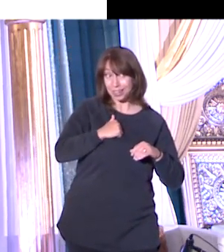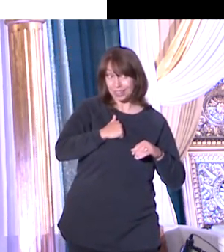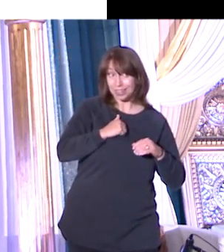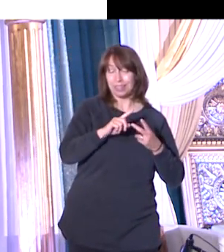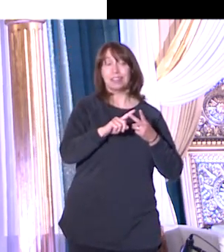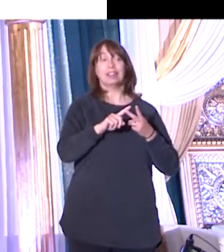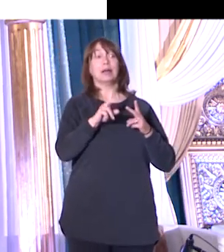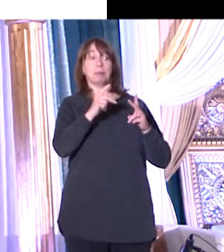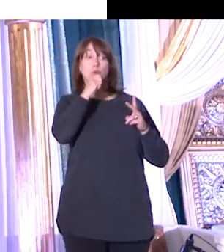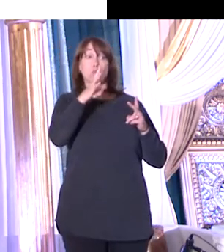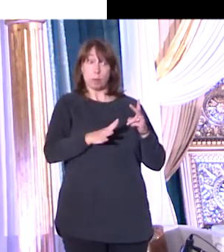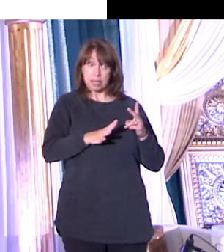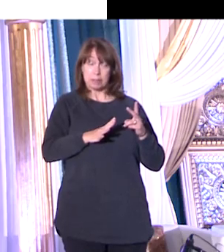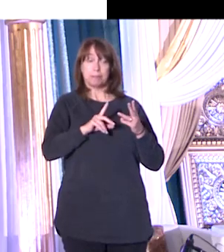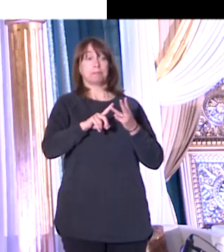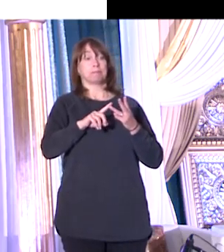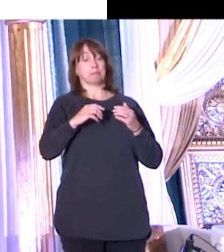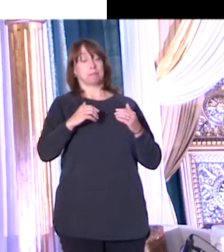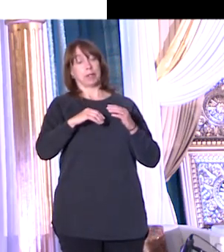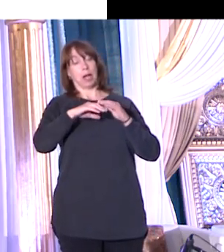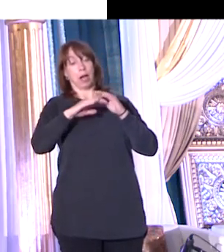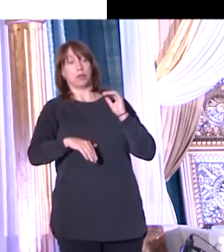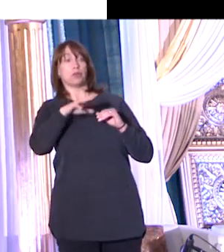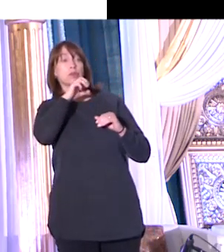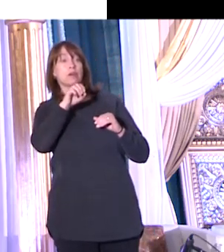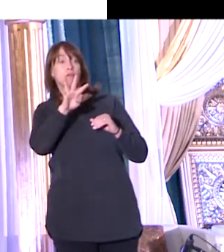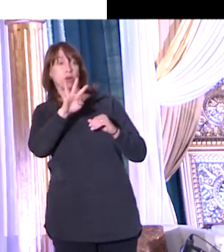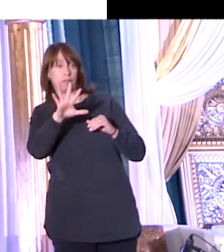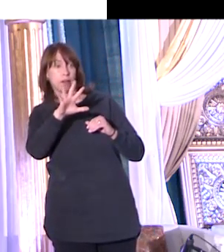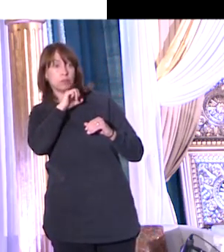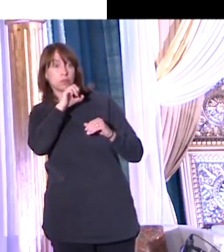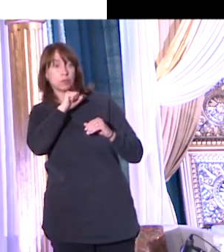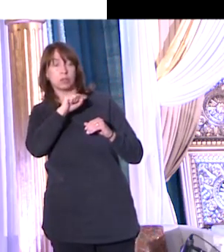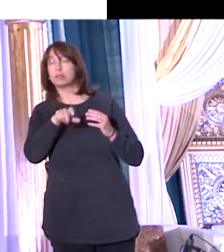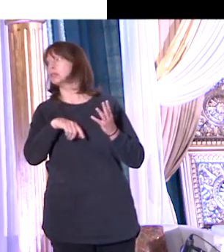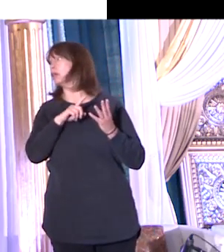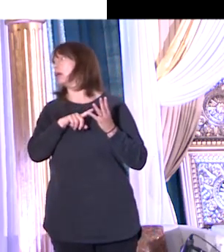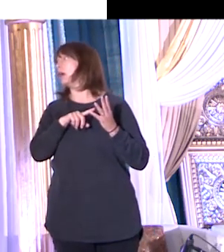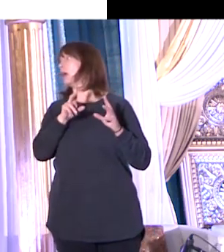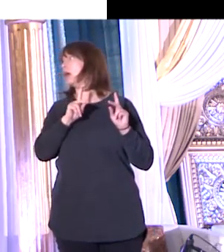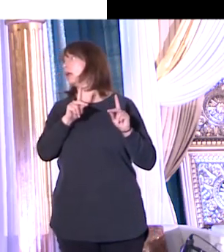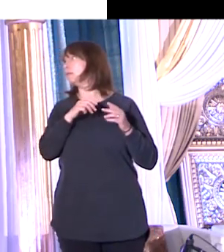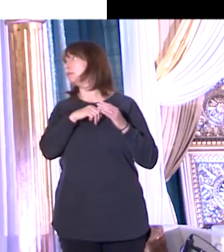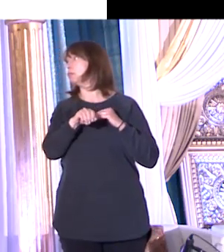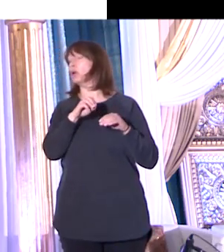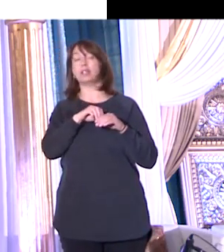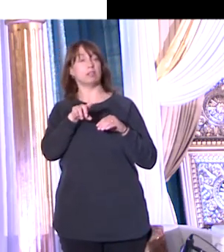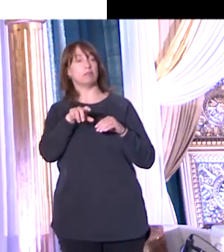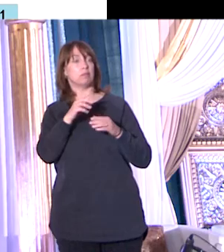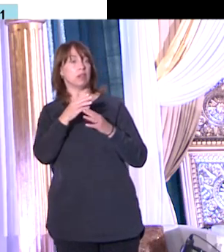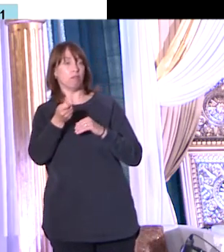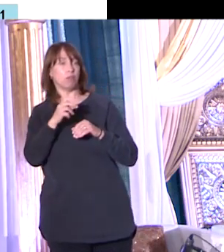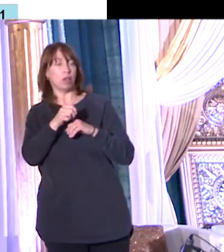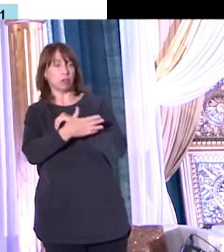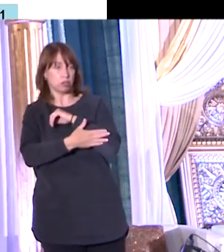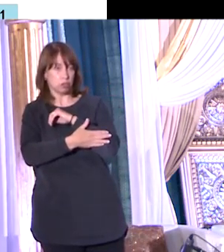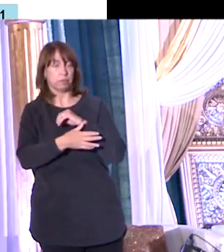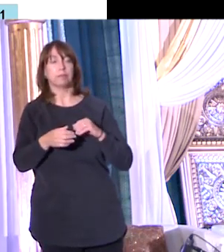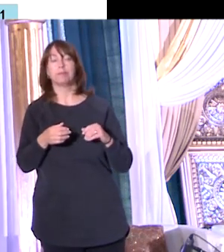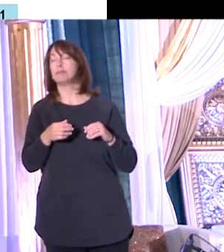those living in Quebec, and those born in African countries. How does this compare with the general Canadian